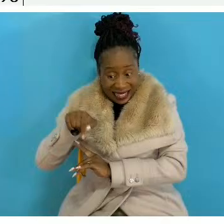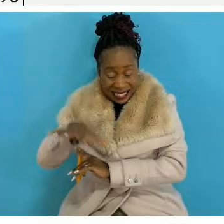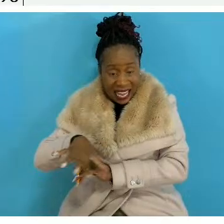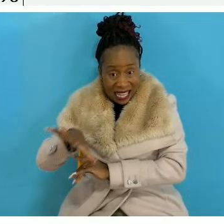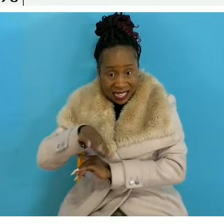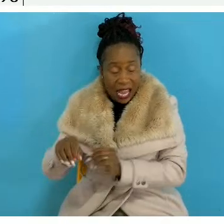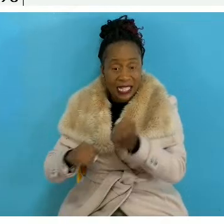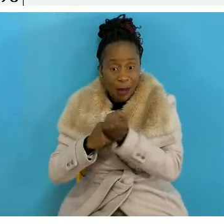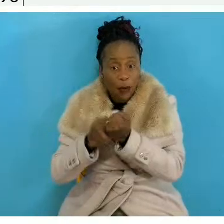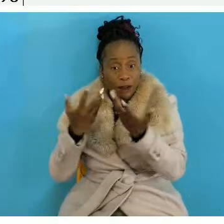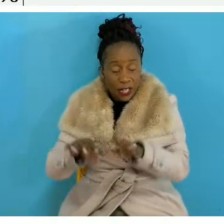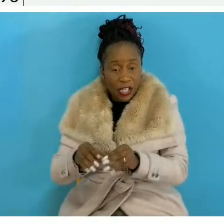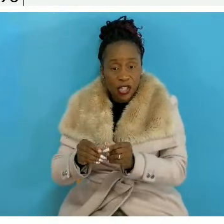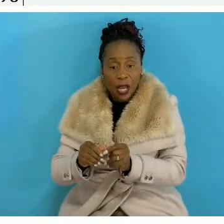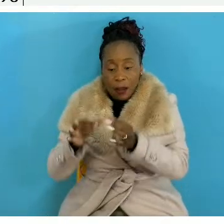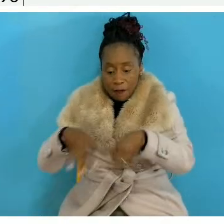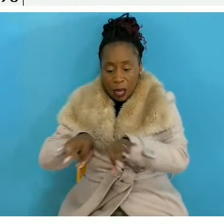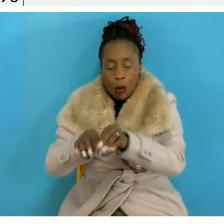of